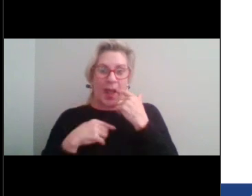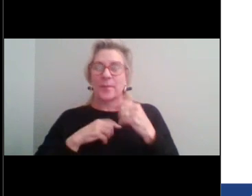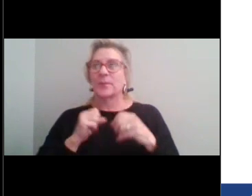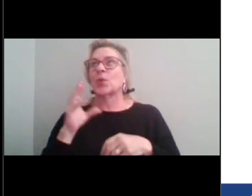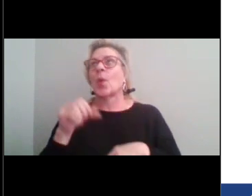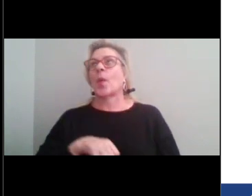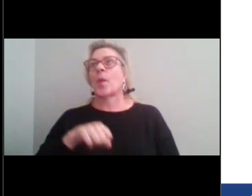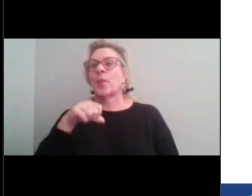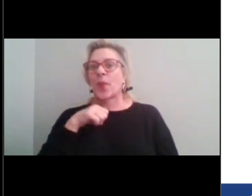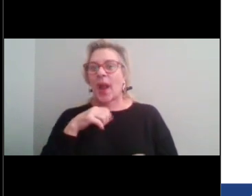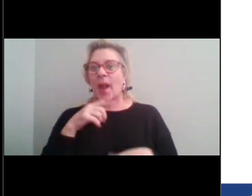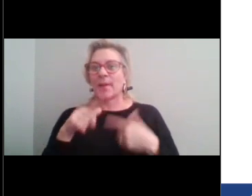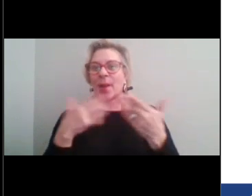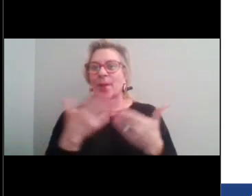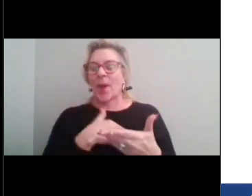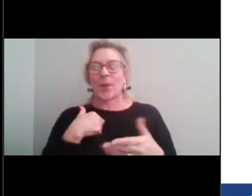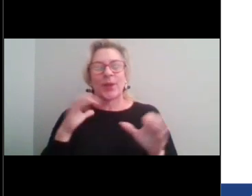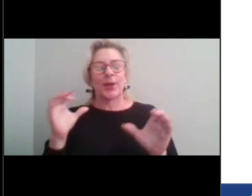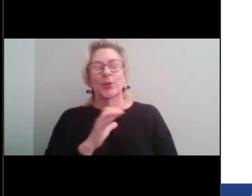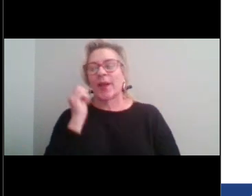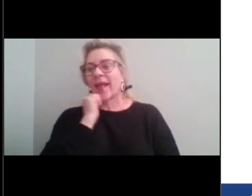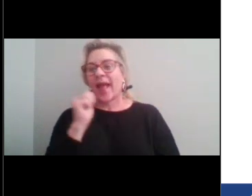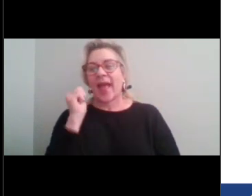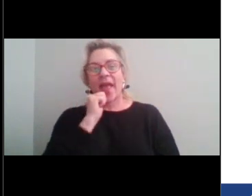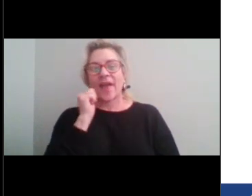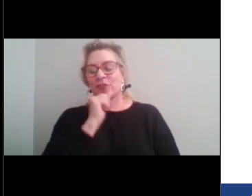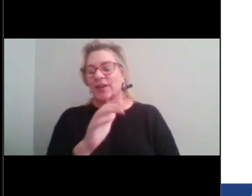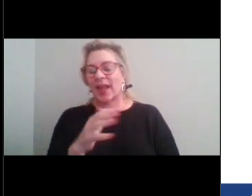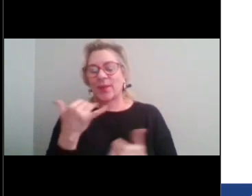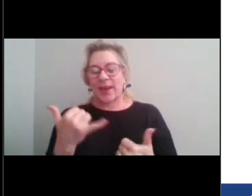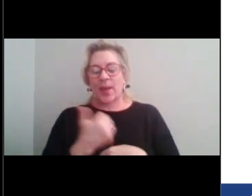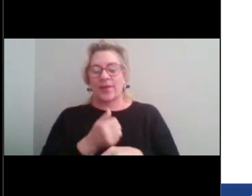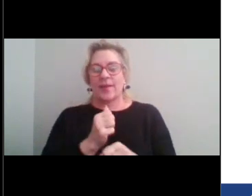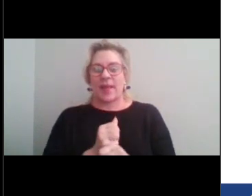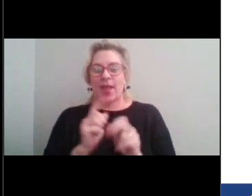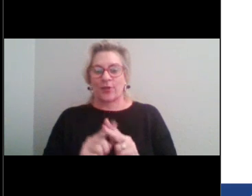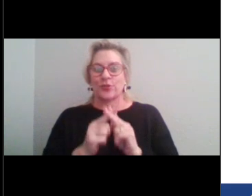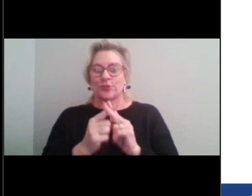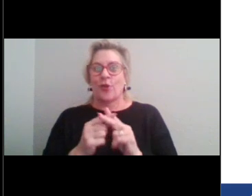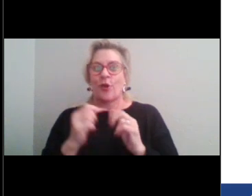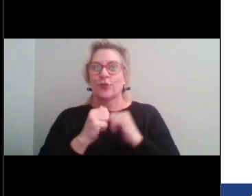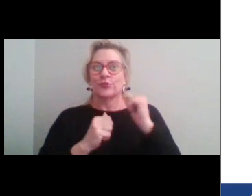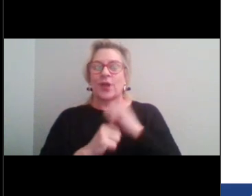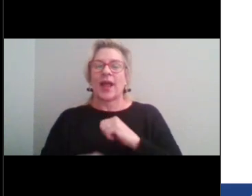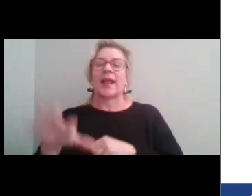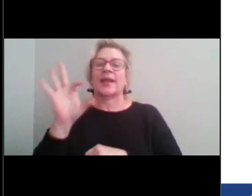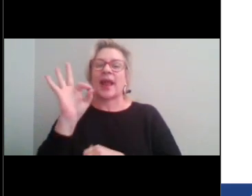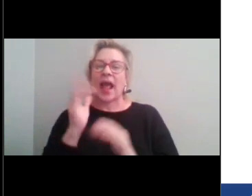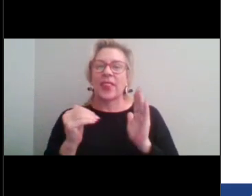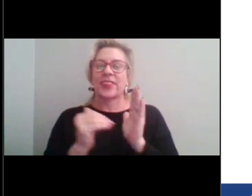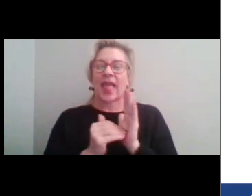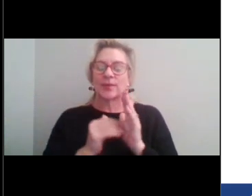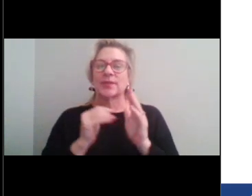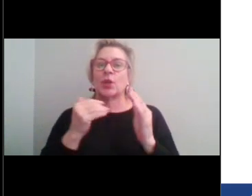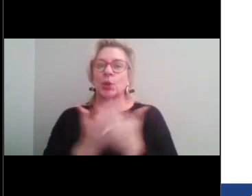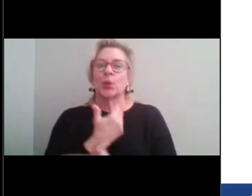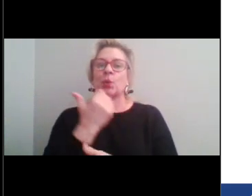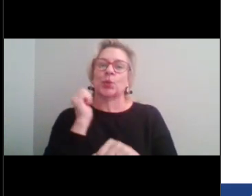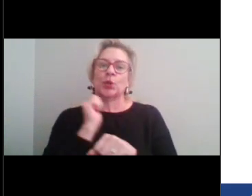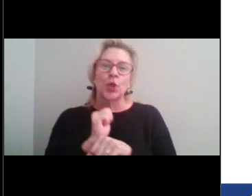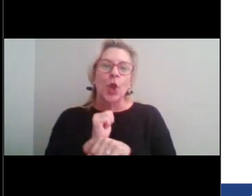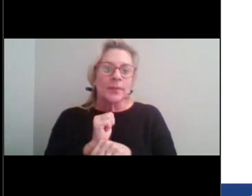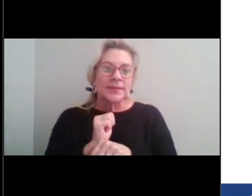in terms of what we do on a day-to-day basis. We've now created, since the start of construction, 9,000 construction jobs